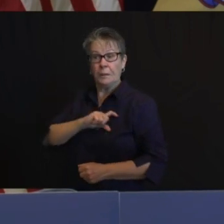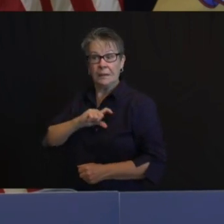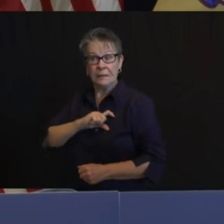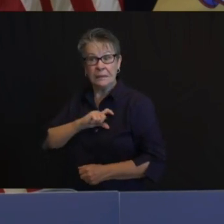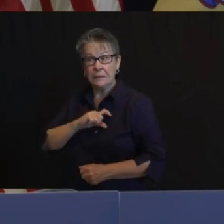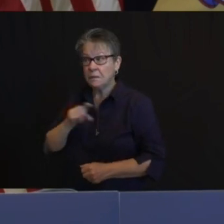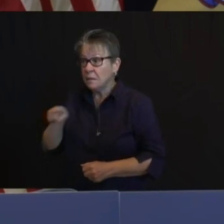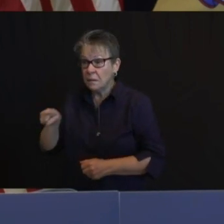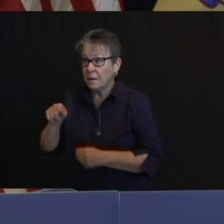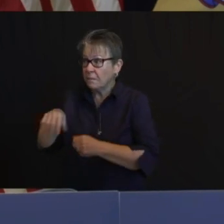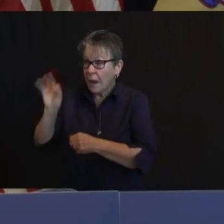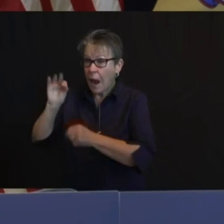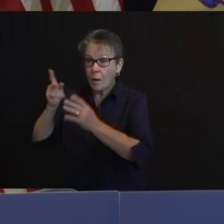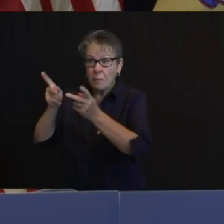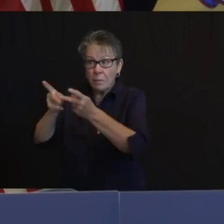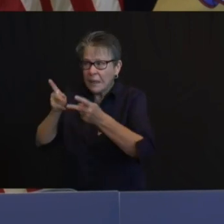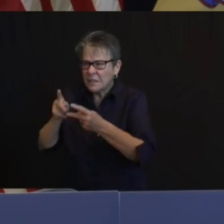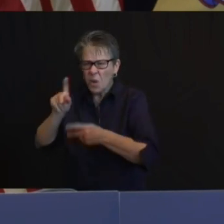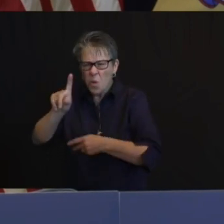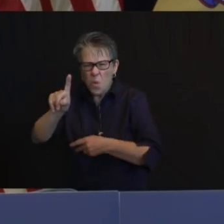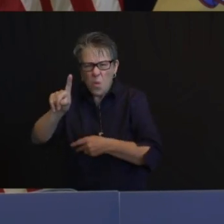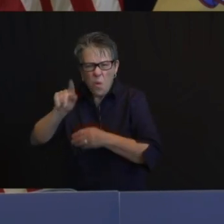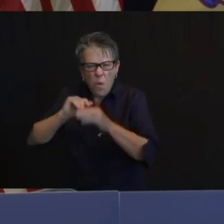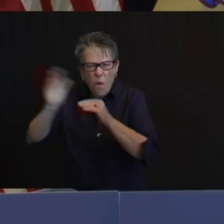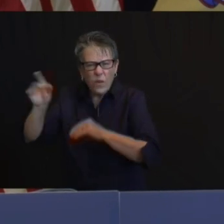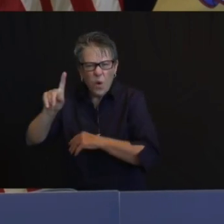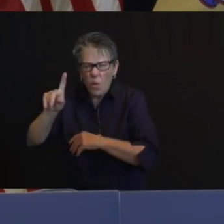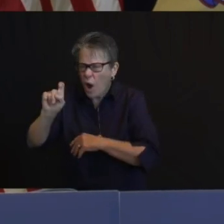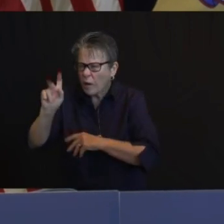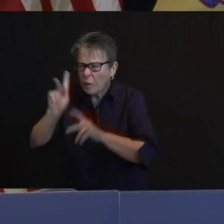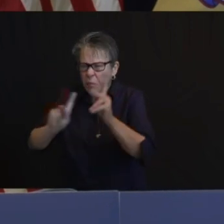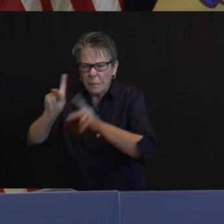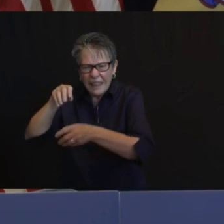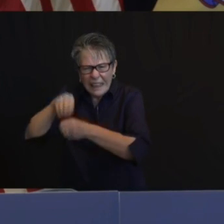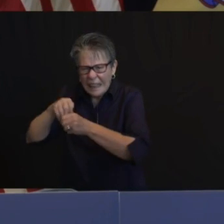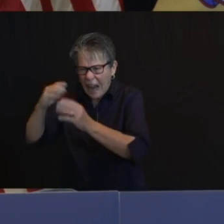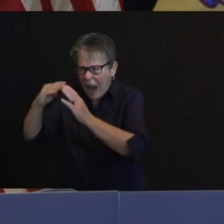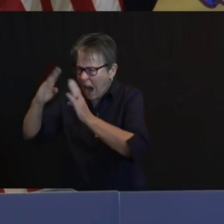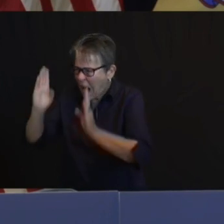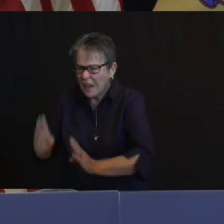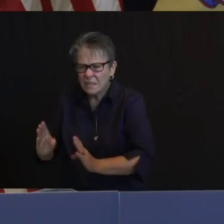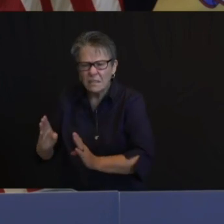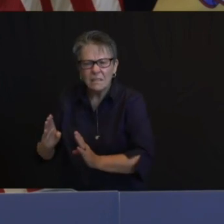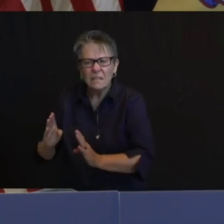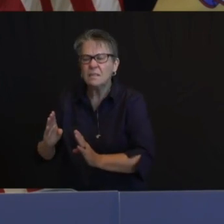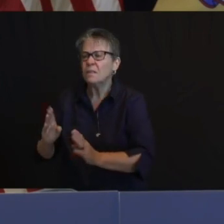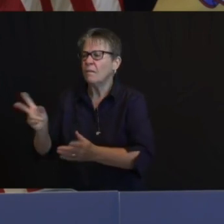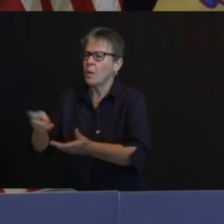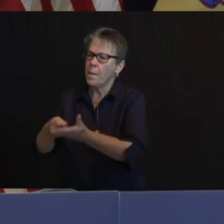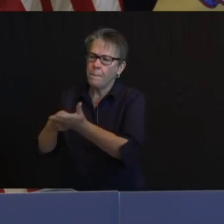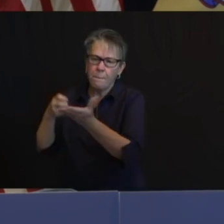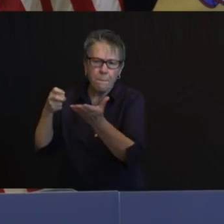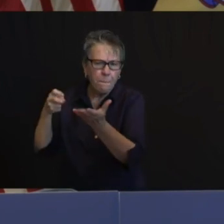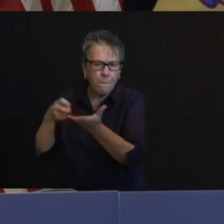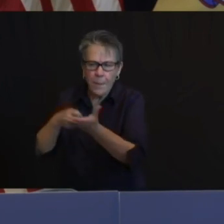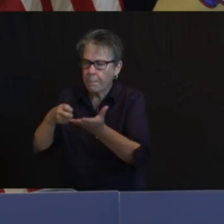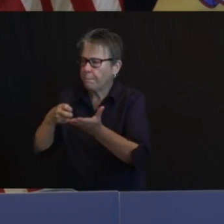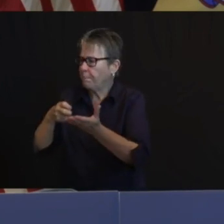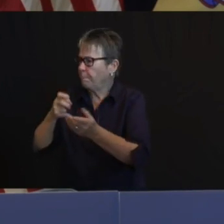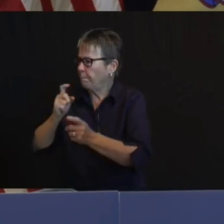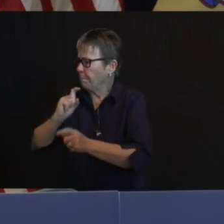people in a relatively small house. That homeowner was cited. Also over the